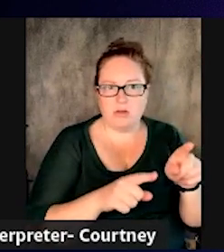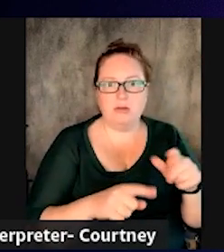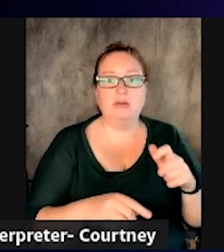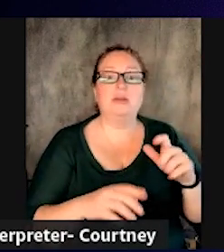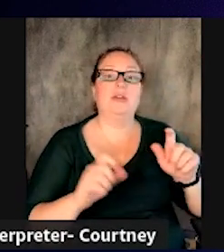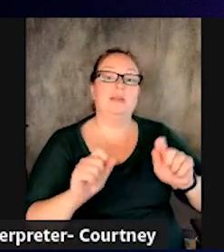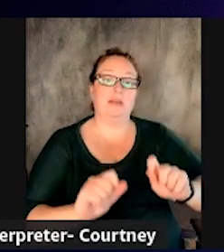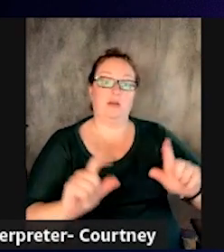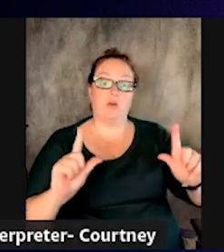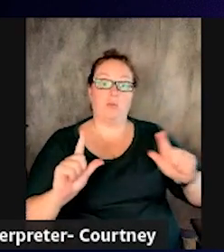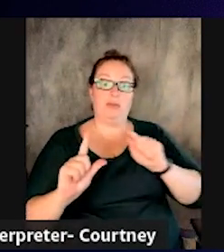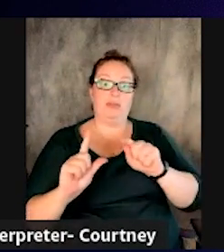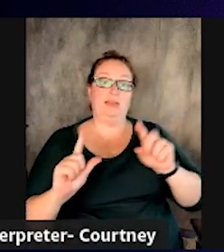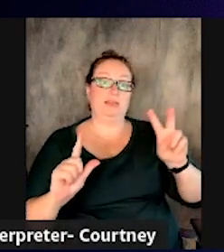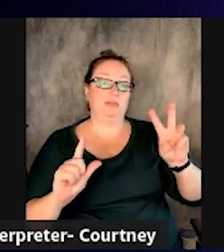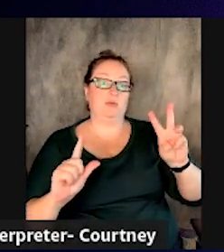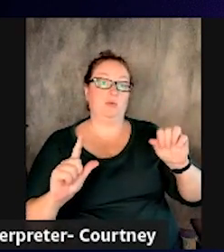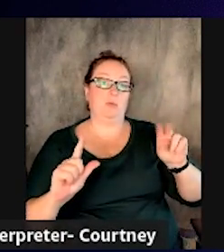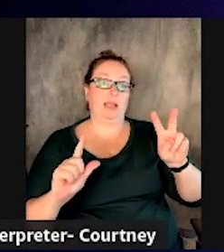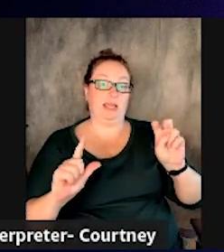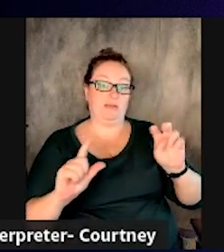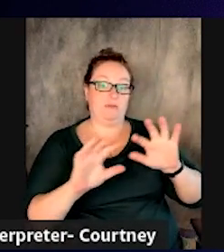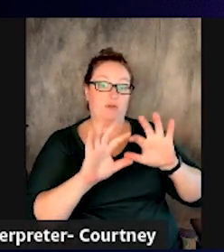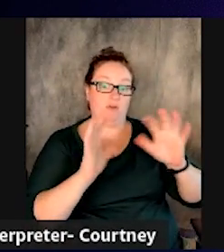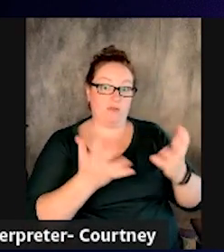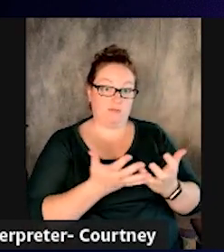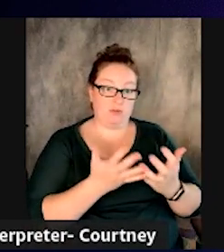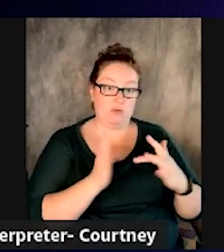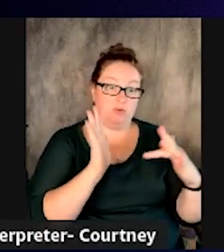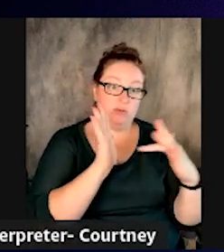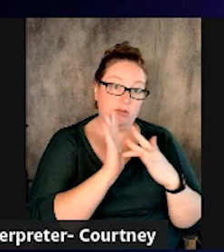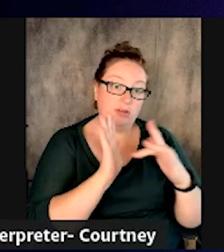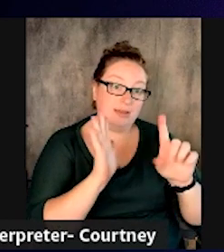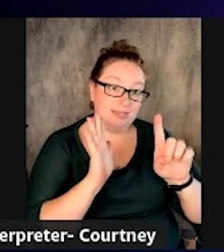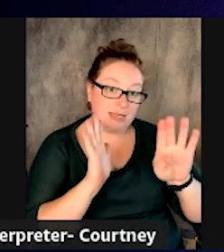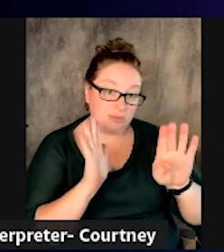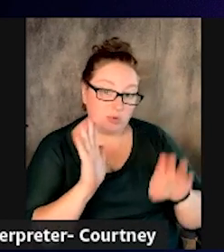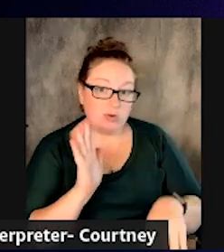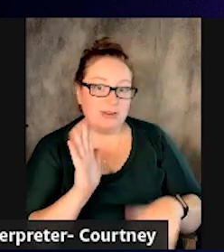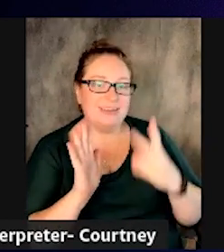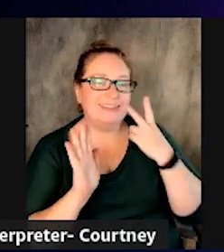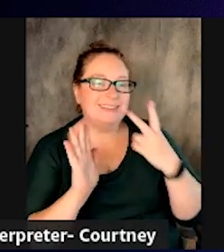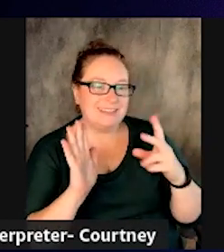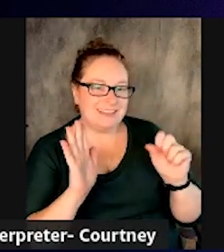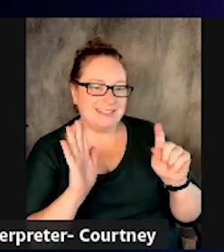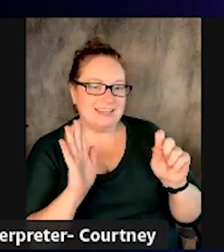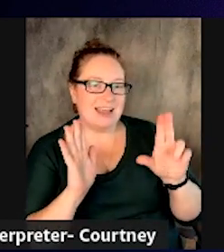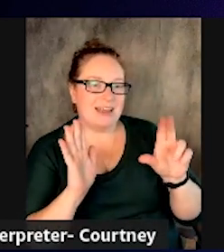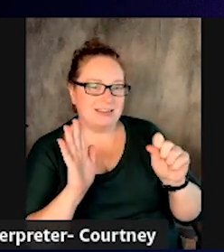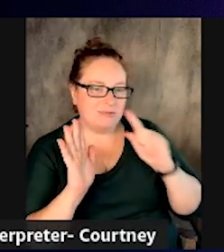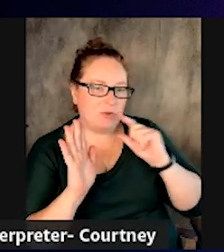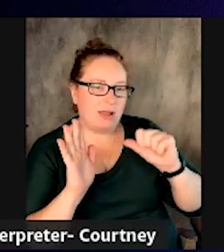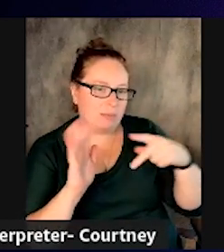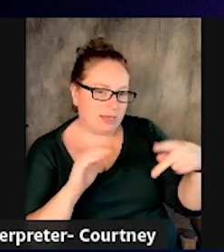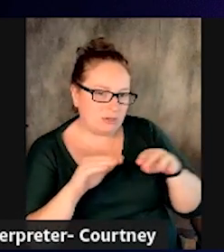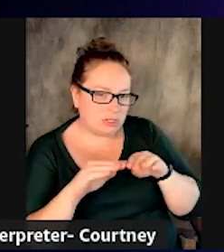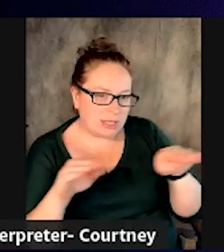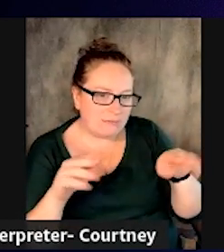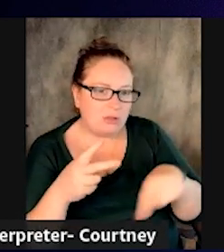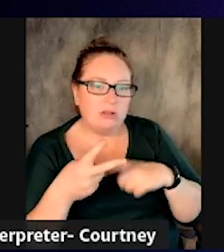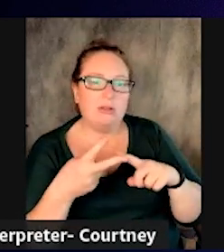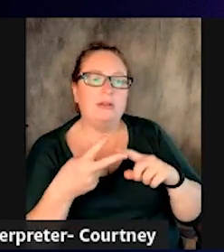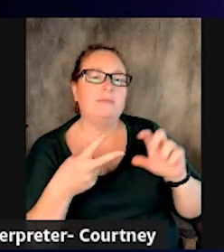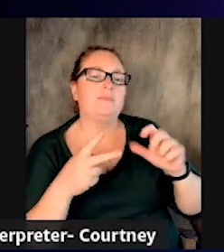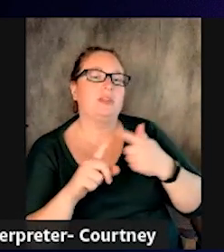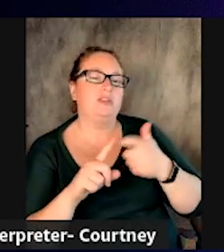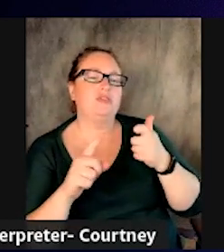this wave overview, go into their dashboard and see the status at the application level and at the source